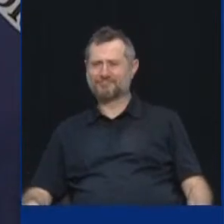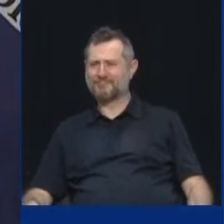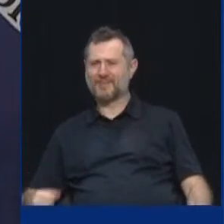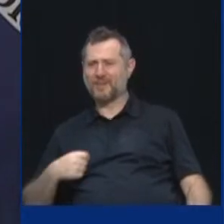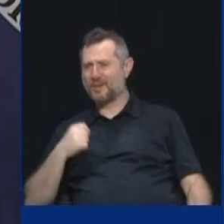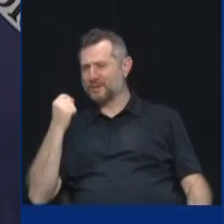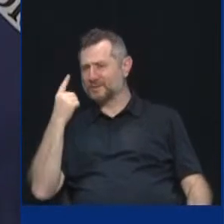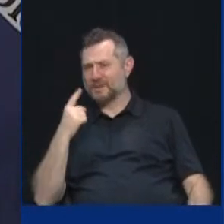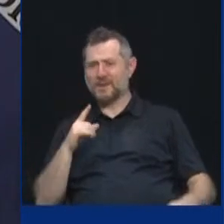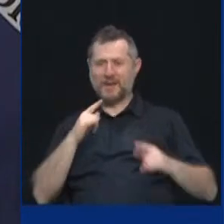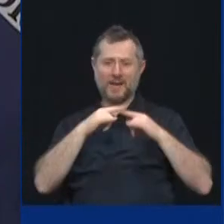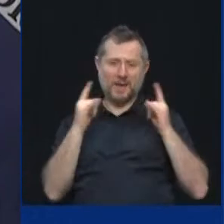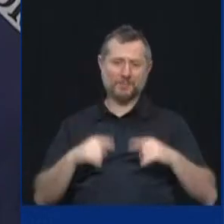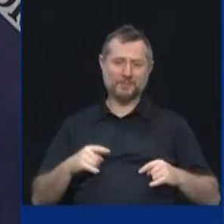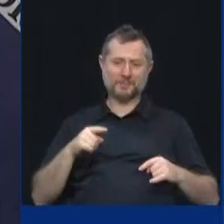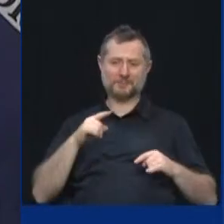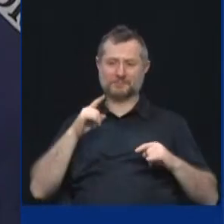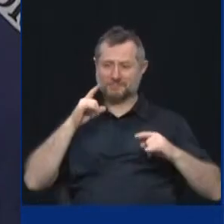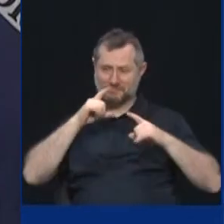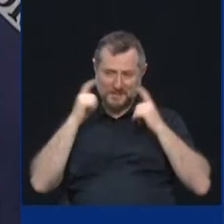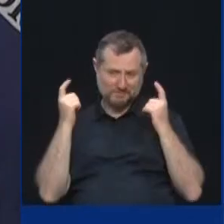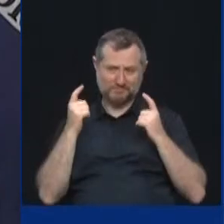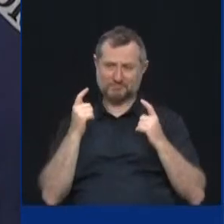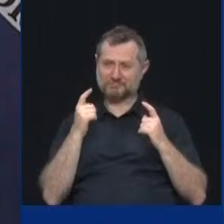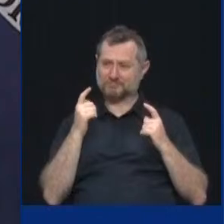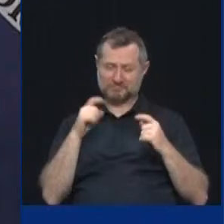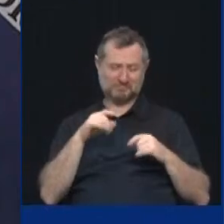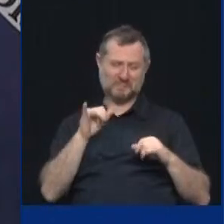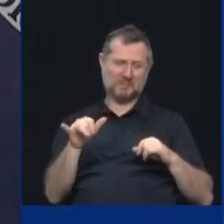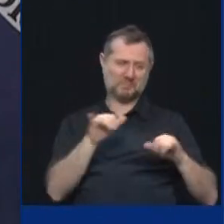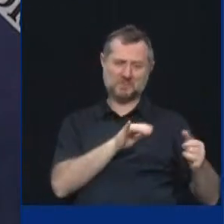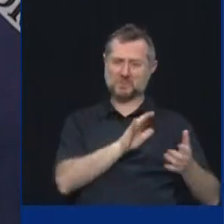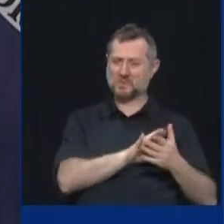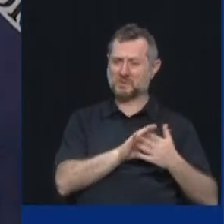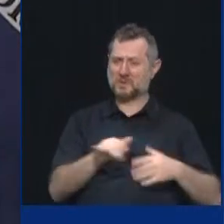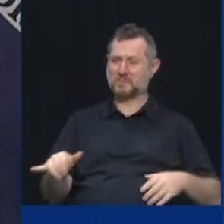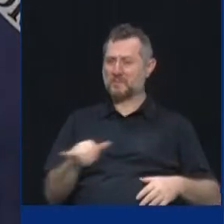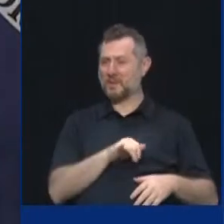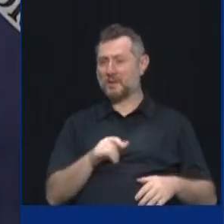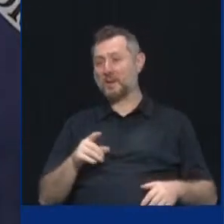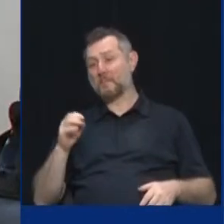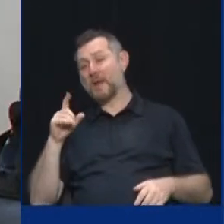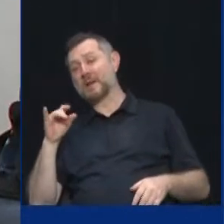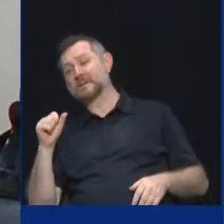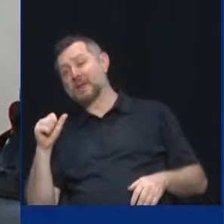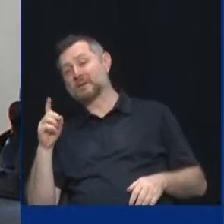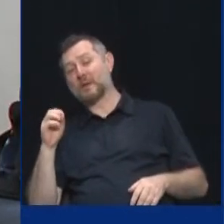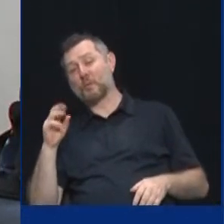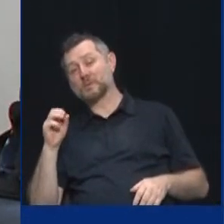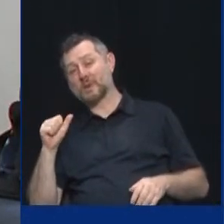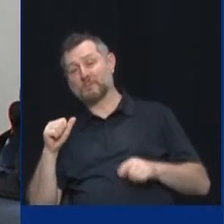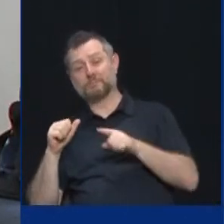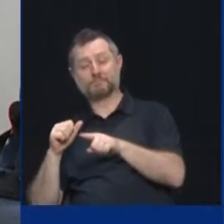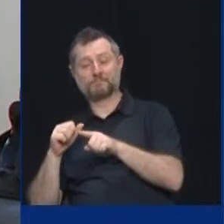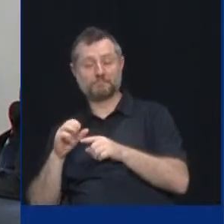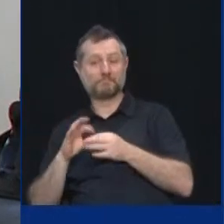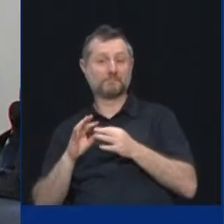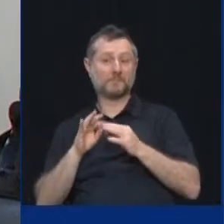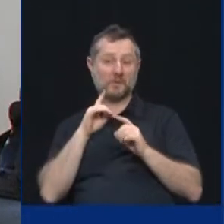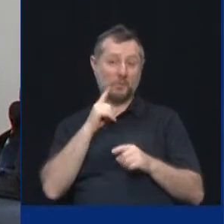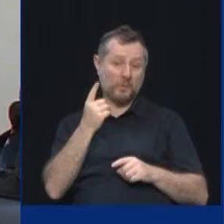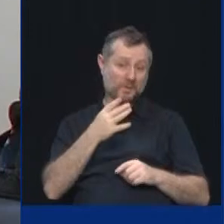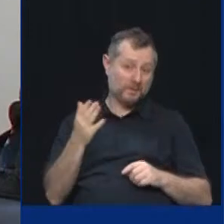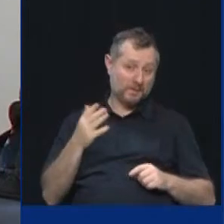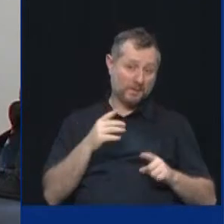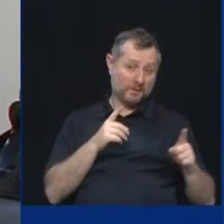the camp guidance, and it's outside. Do you want to make a point? One of the other points that the CDC makes for the inside, and Dr. Zucker, feel free to correct me,